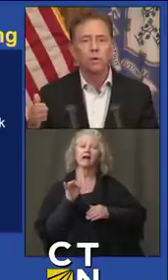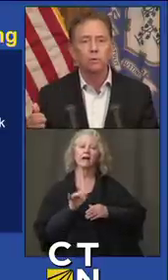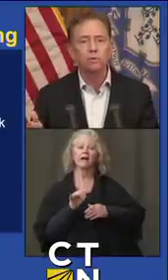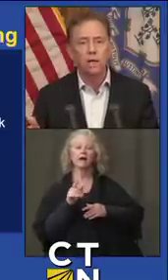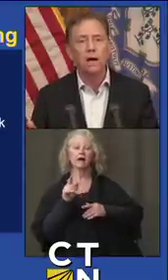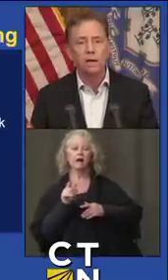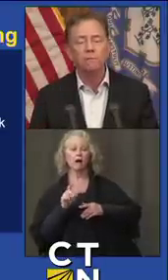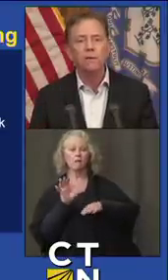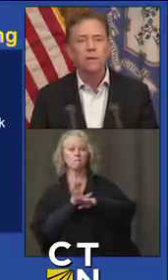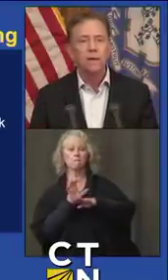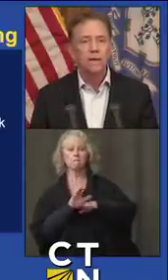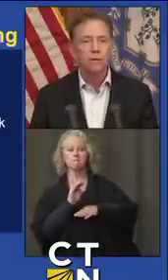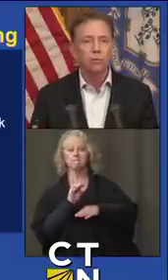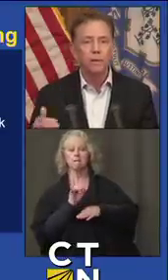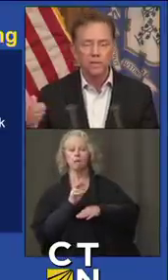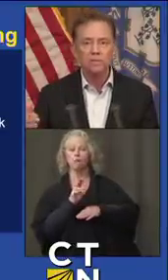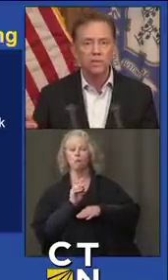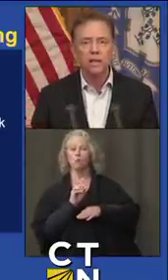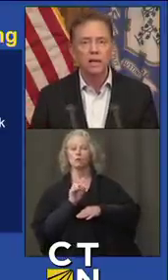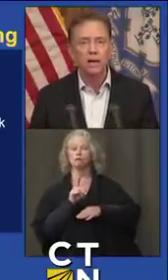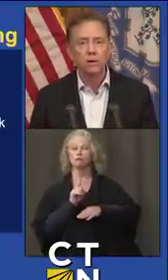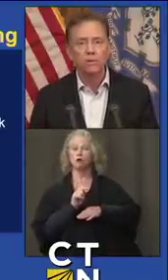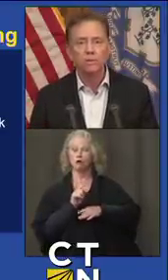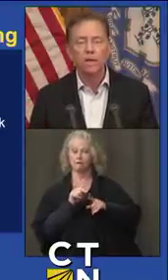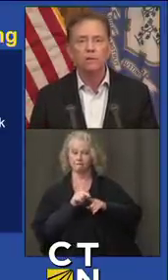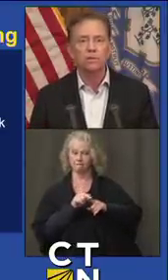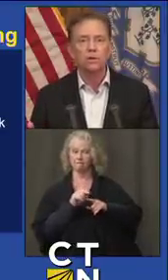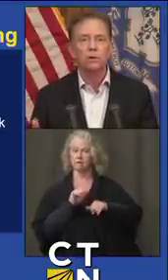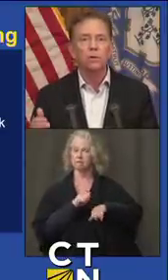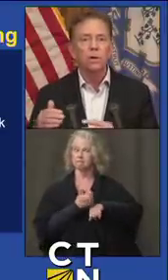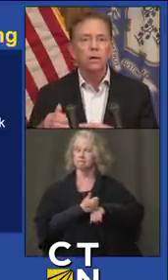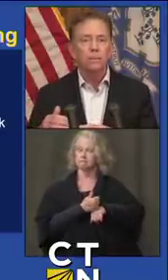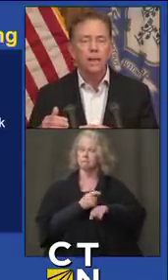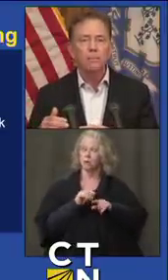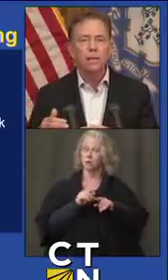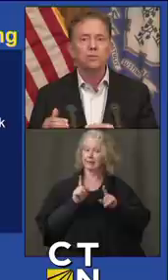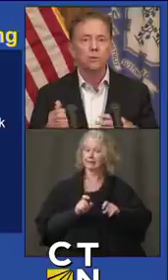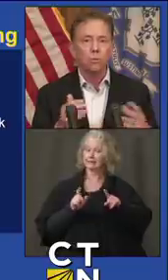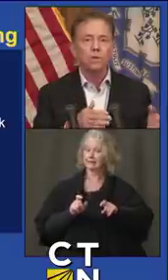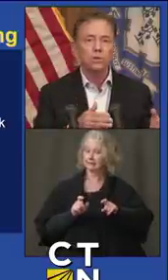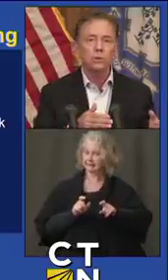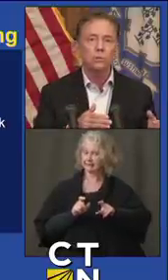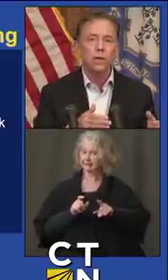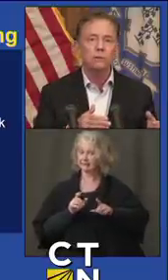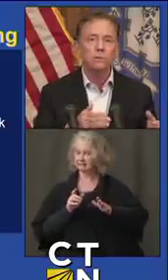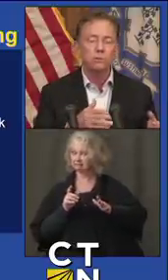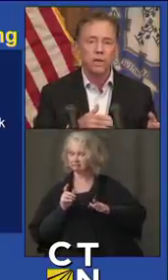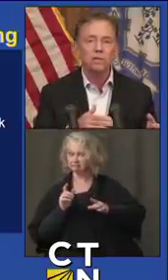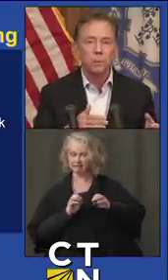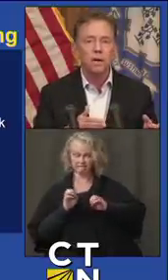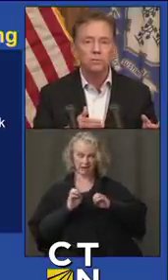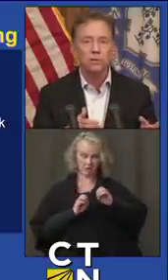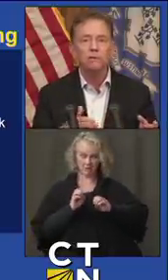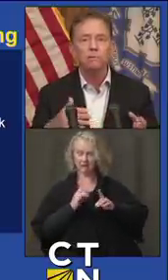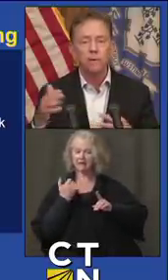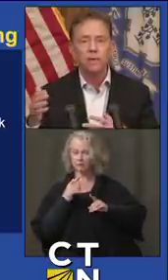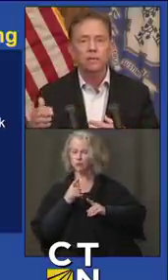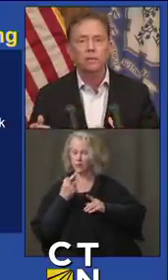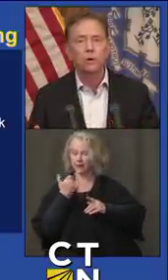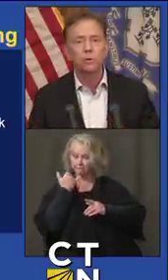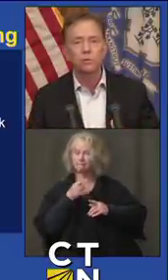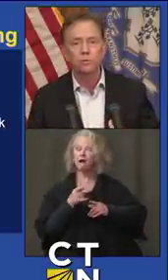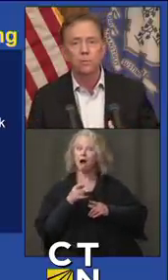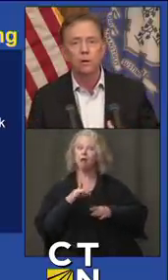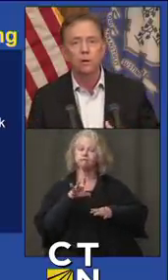platform goes live. And we'll be testing that out over the day or so. But that means that once you test positive and we